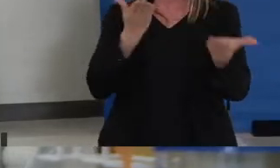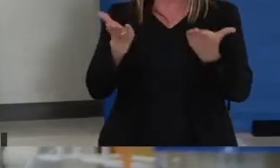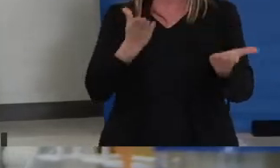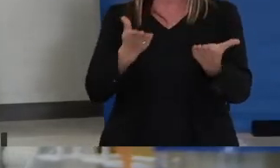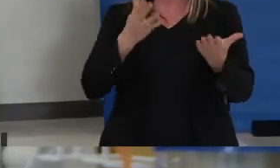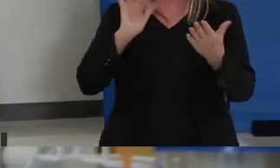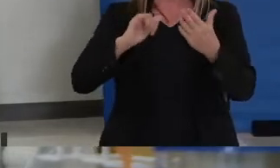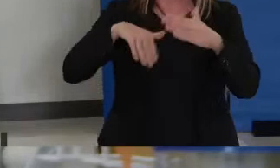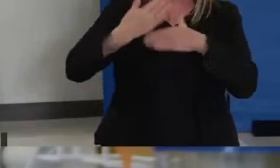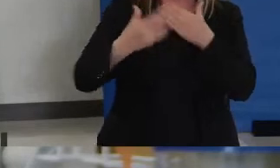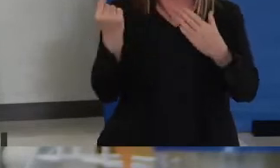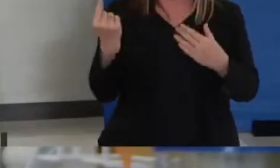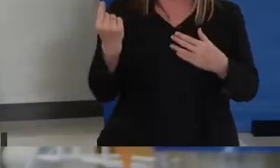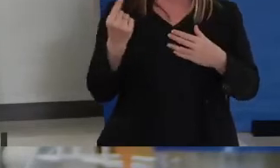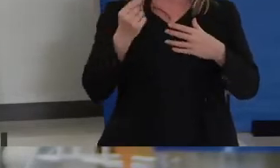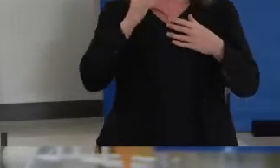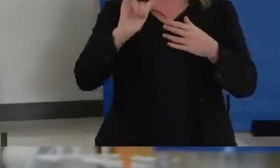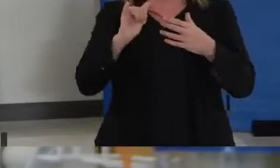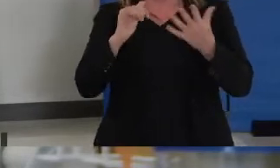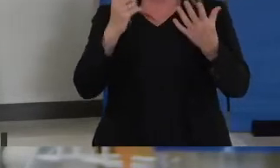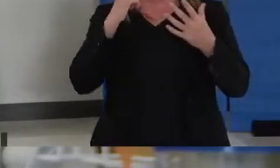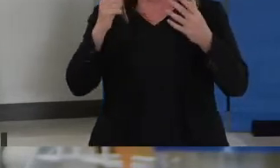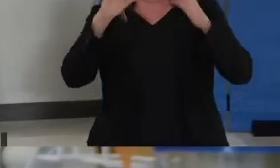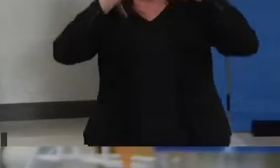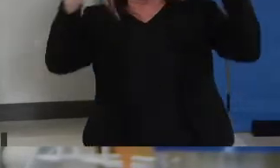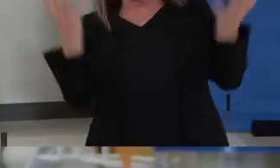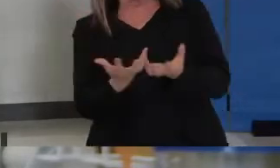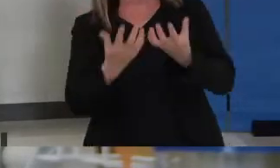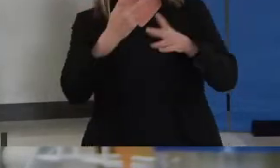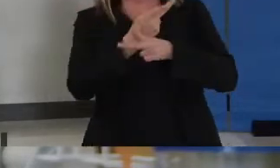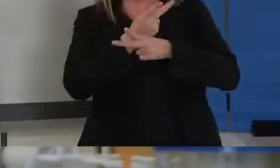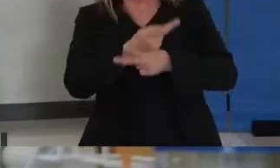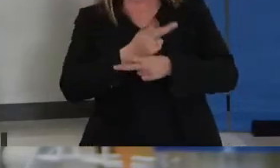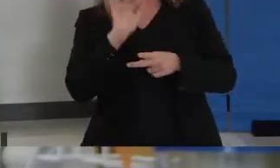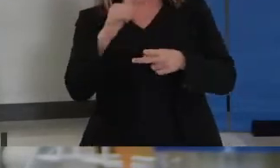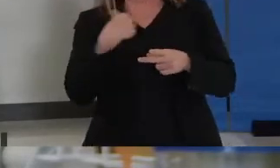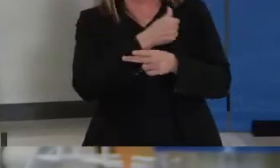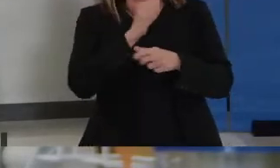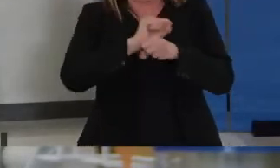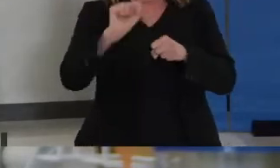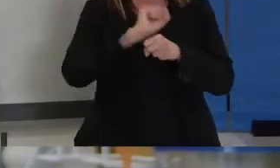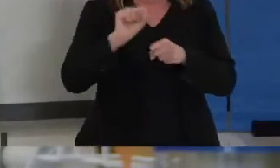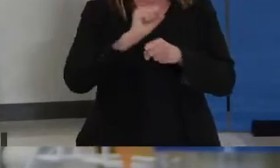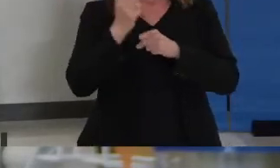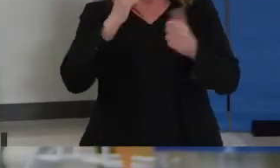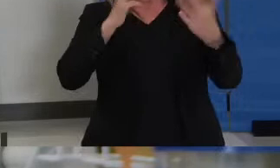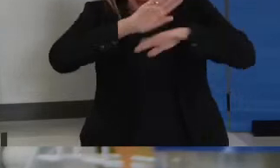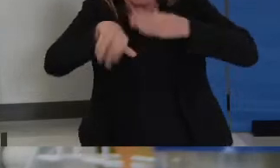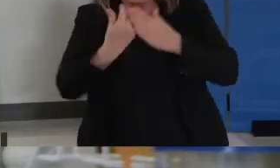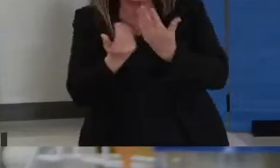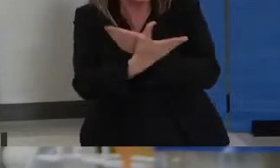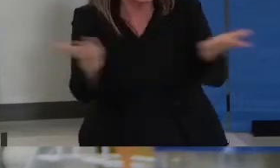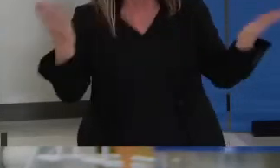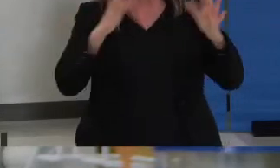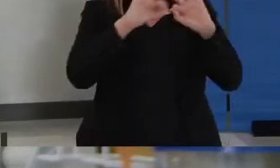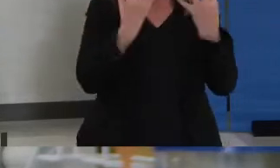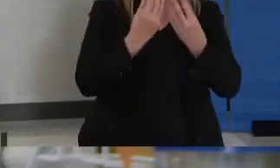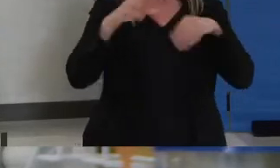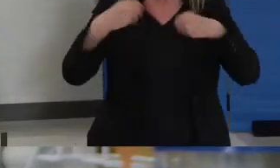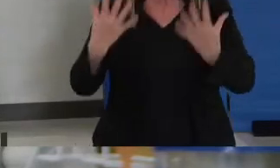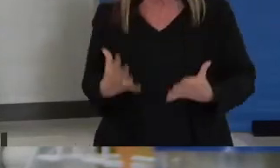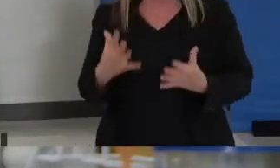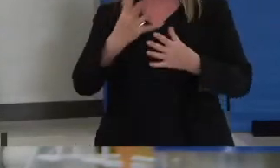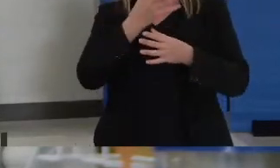next step that we need to do in this entire continuum of care that we've been working on with all of you, with the families, with the providers.